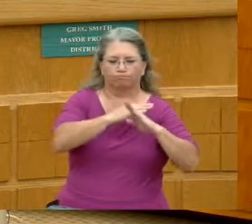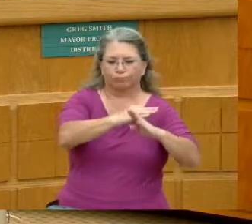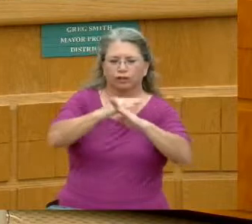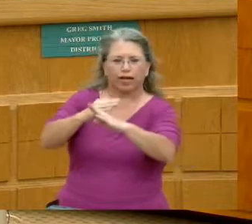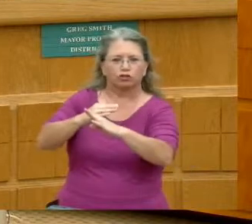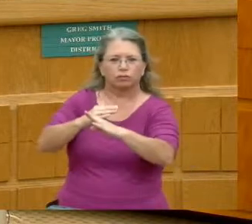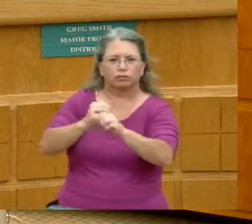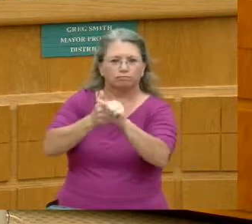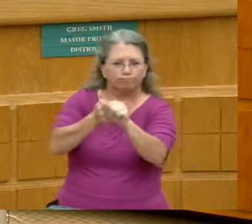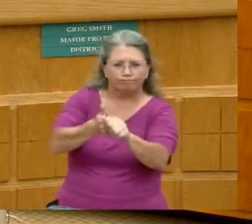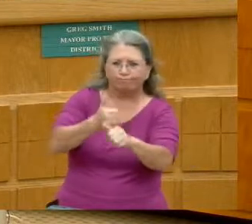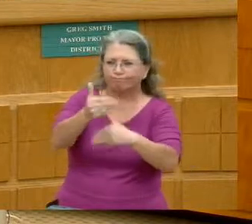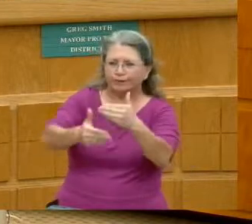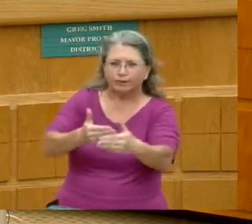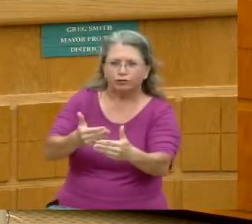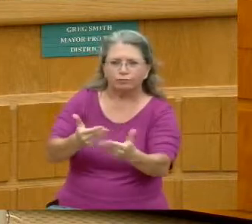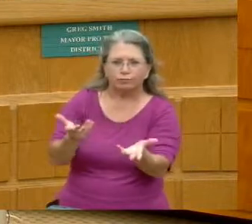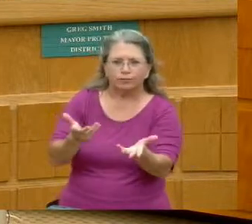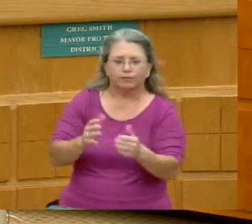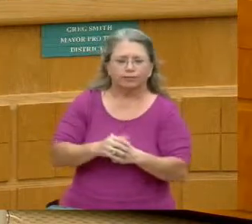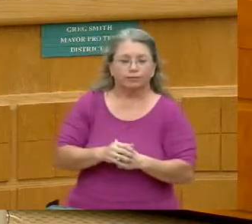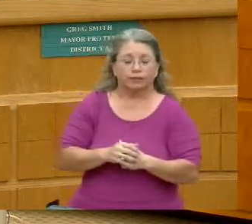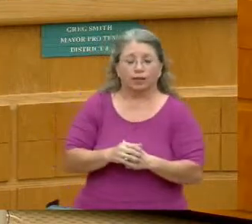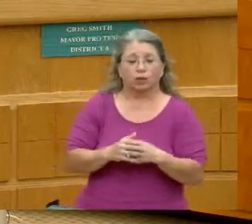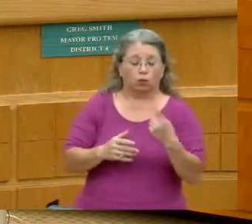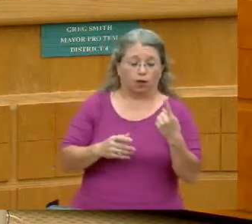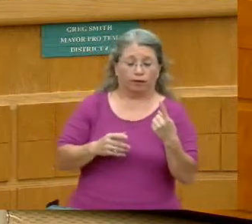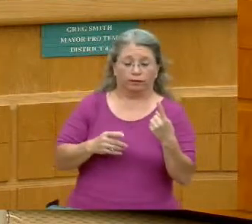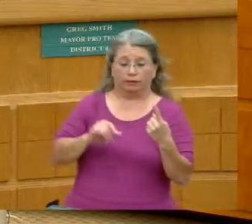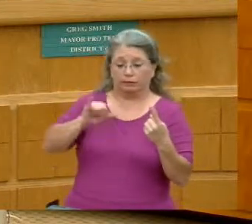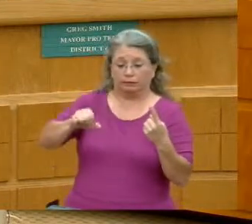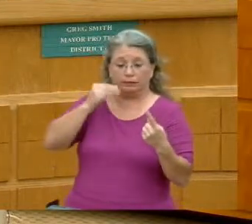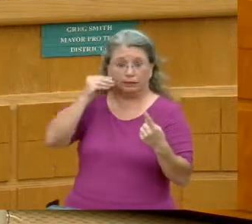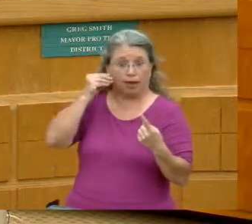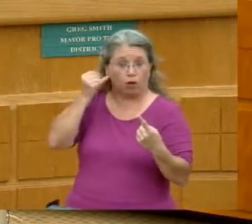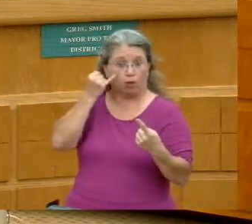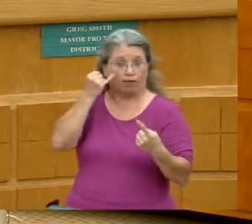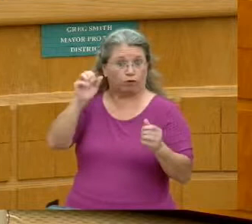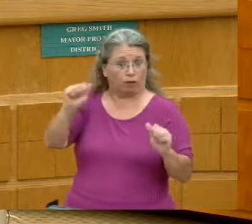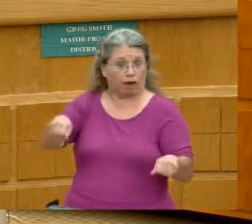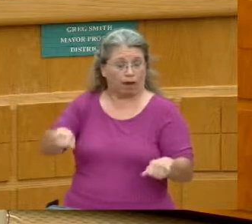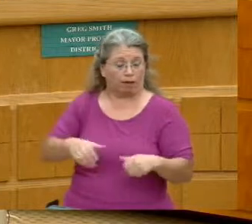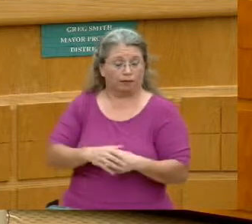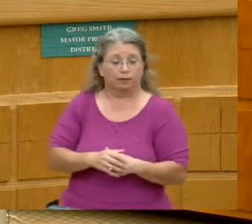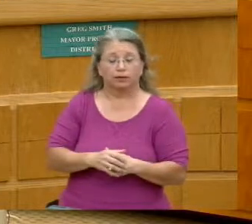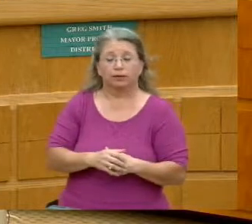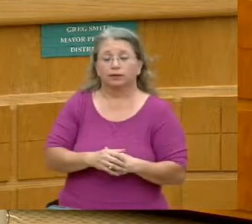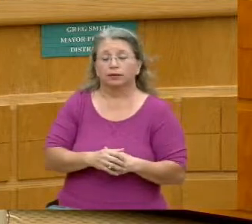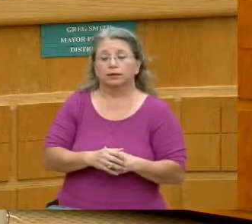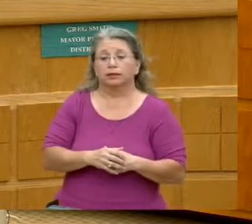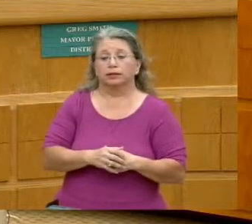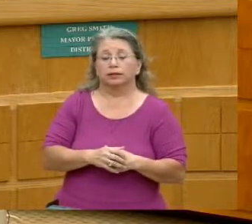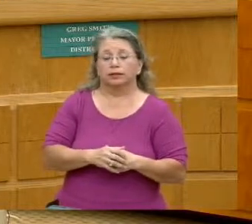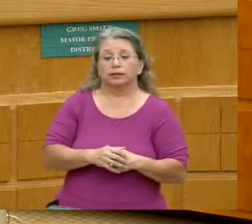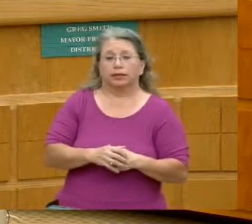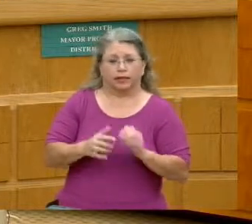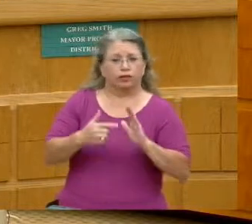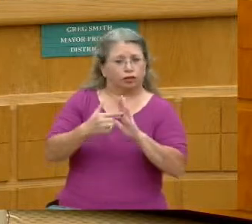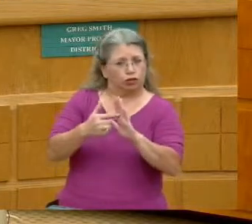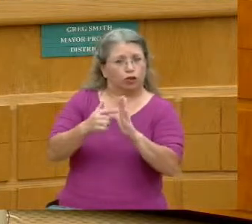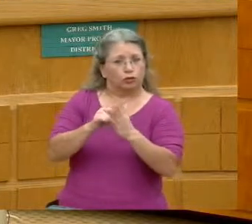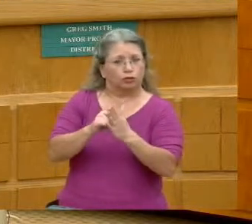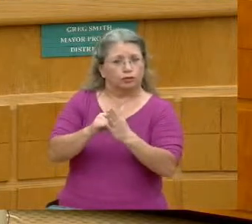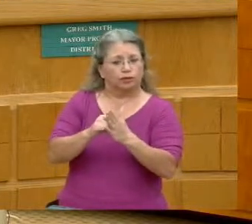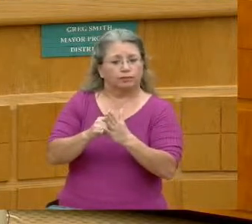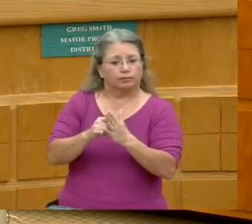at, are people still staying at home? 2, there's further loosening of restrictions on social and public